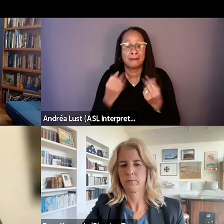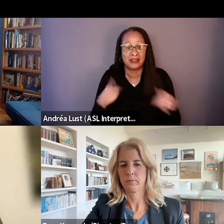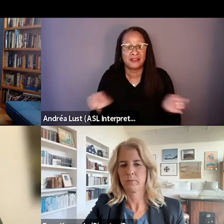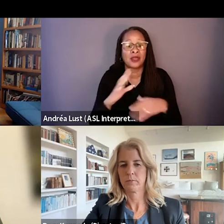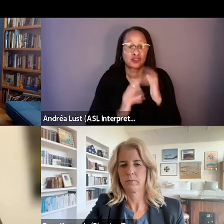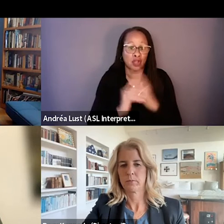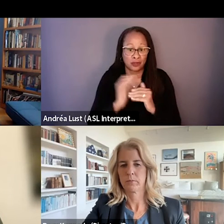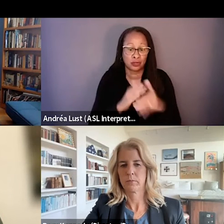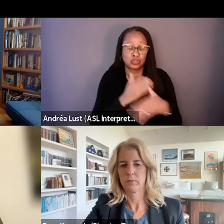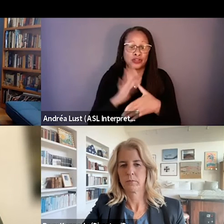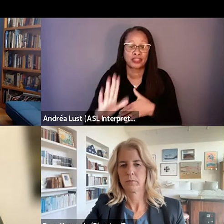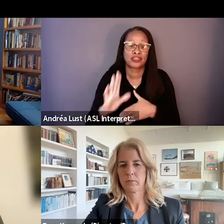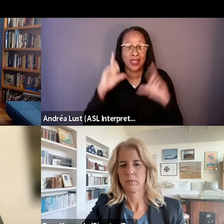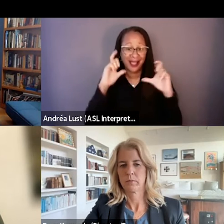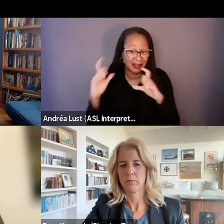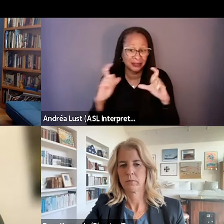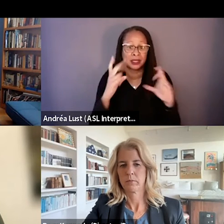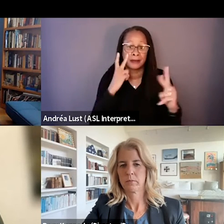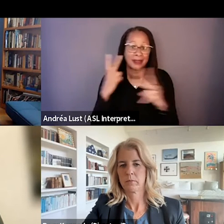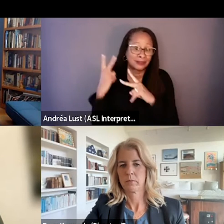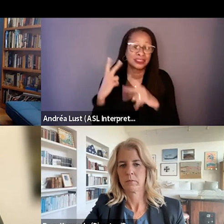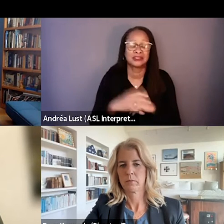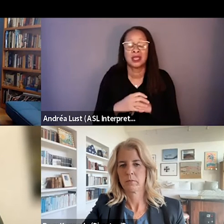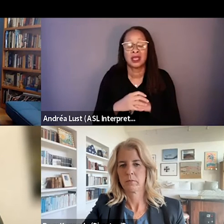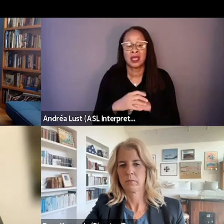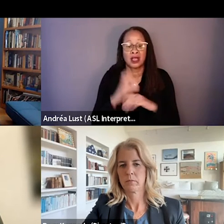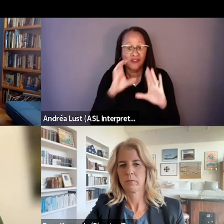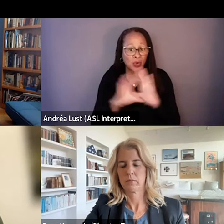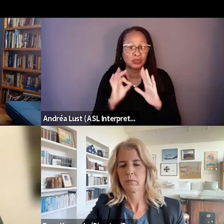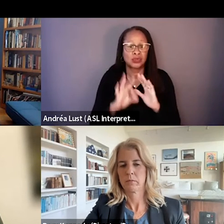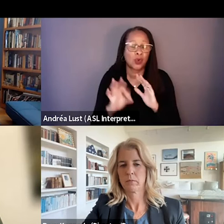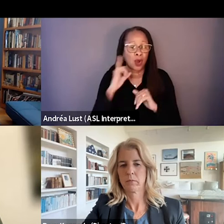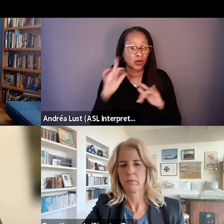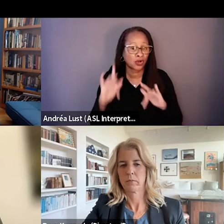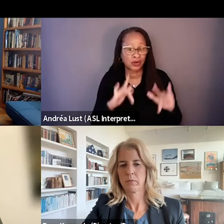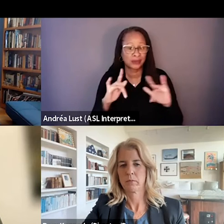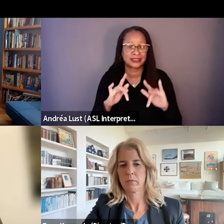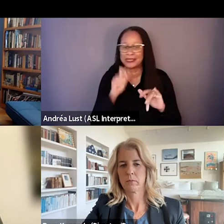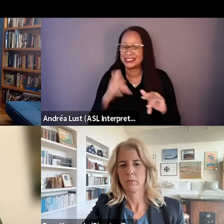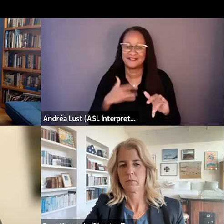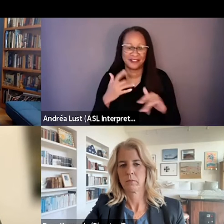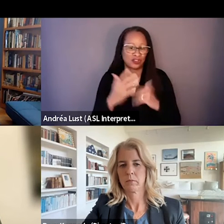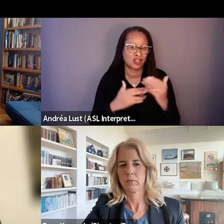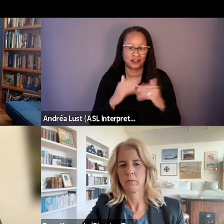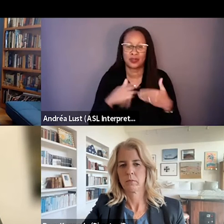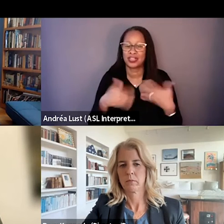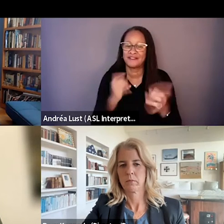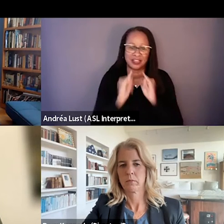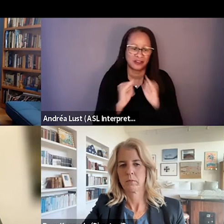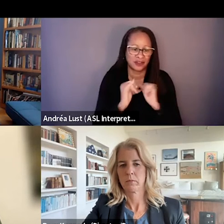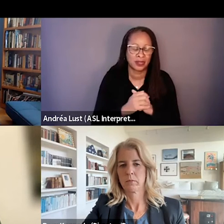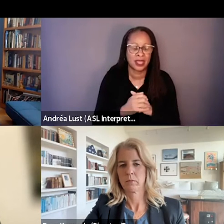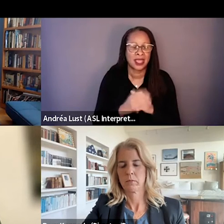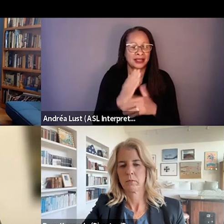their archives or their memories or their photos or audio recordings, but didn't feel comfortable giving an interview. Some